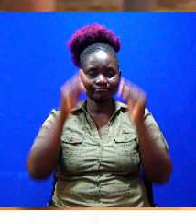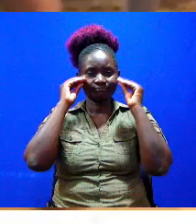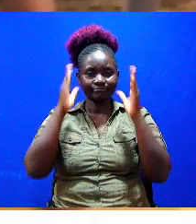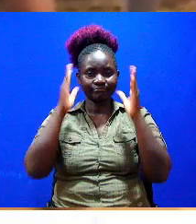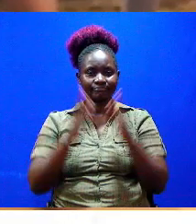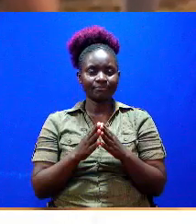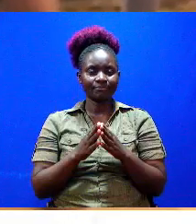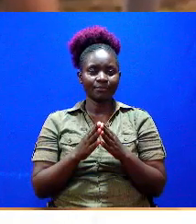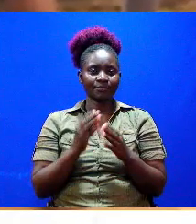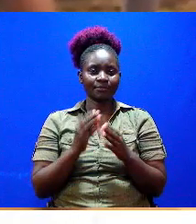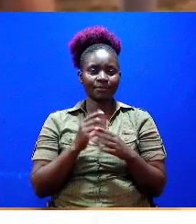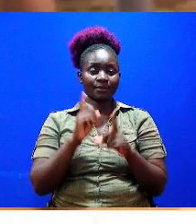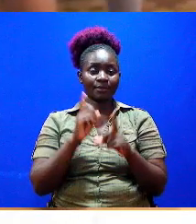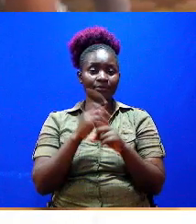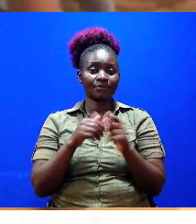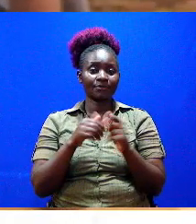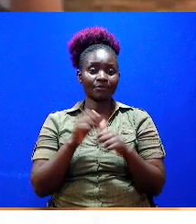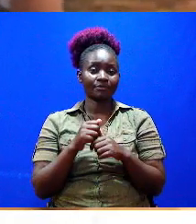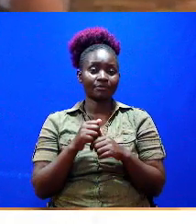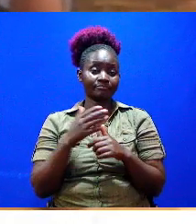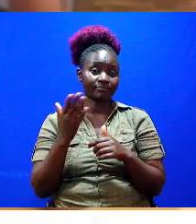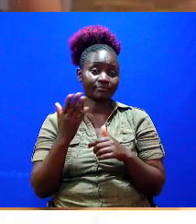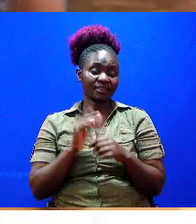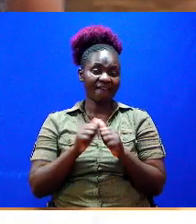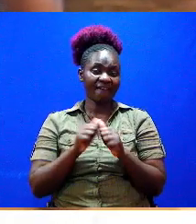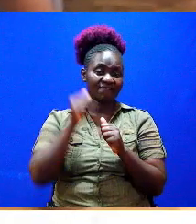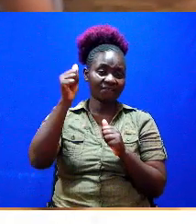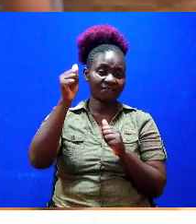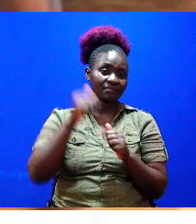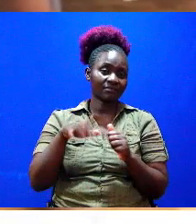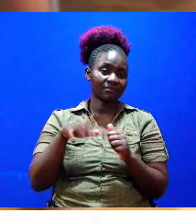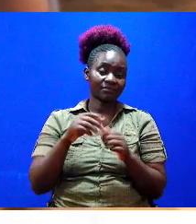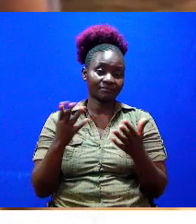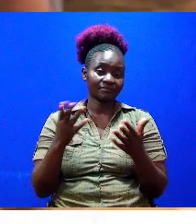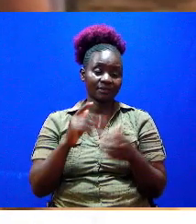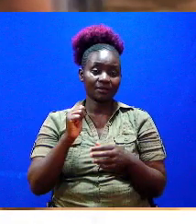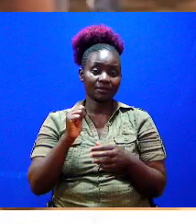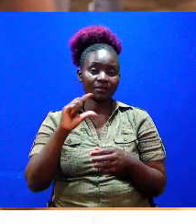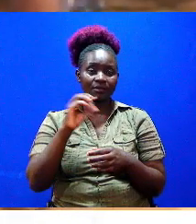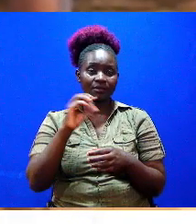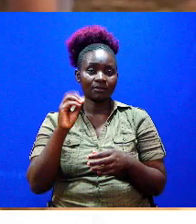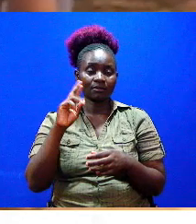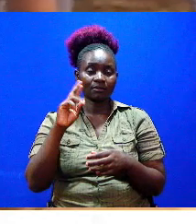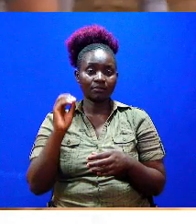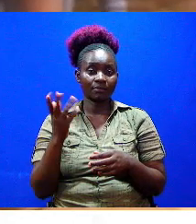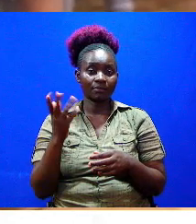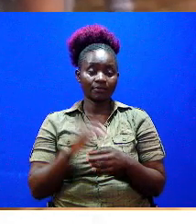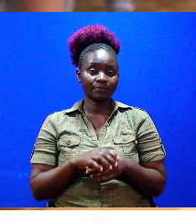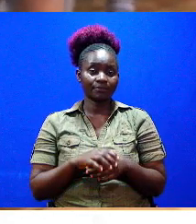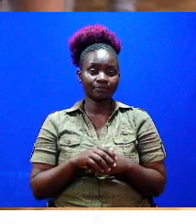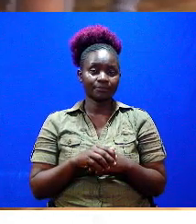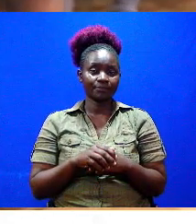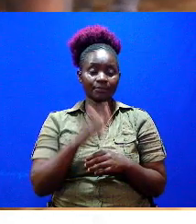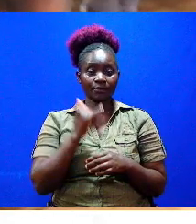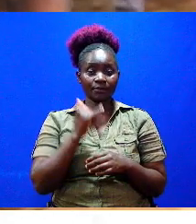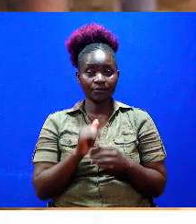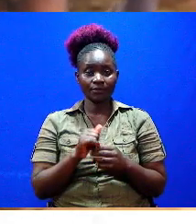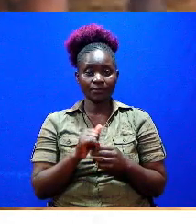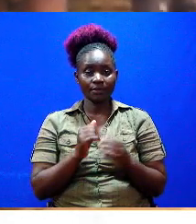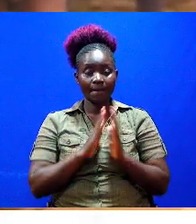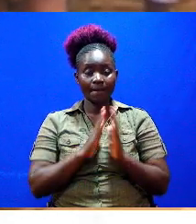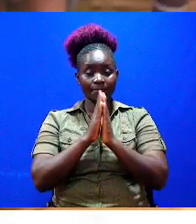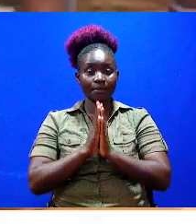from as far as Nyabisabo and very far places, Kiogoro, Kemera and such like. So that's what we want to pray for, that we could